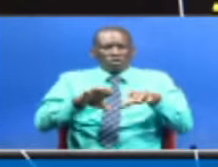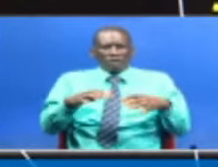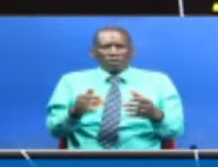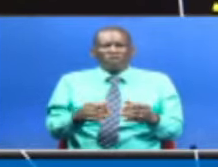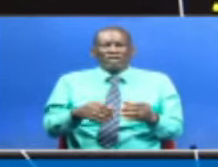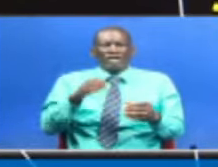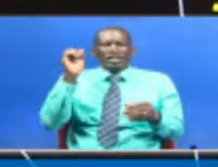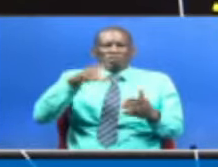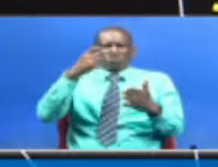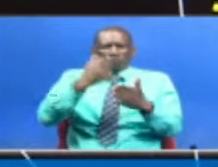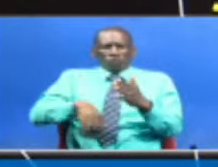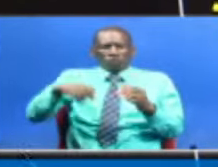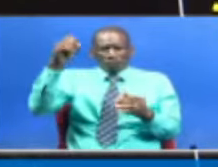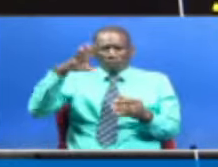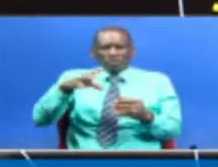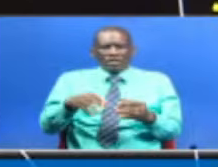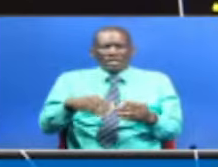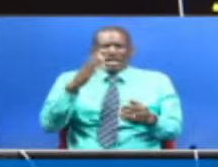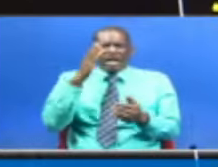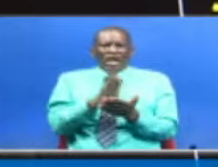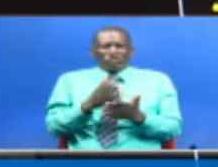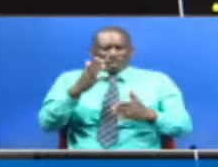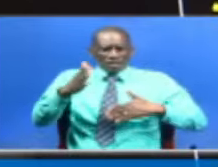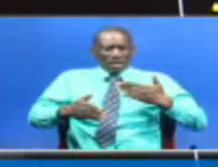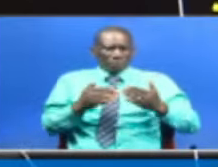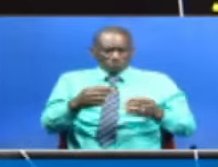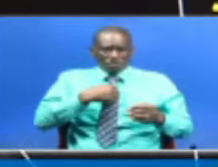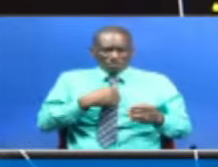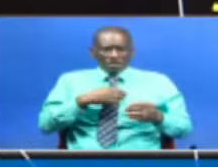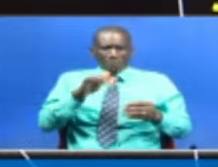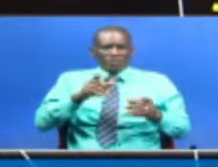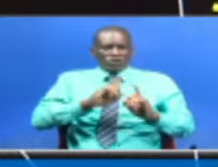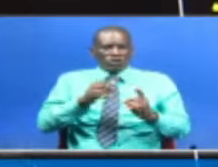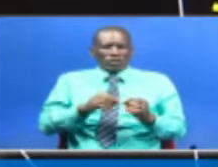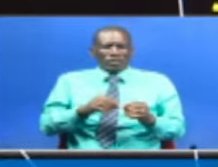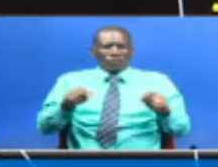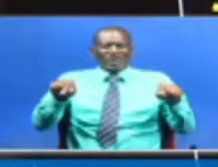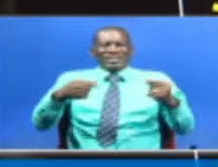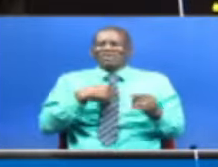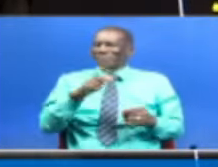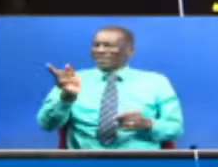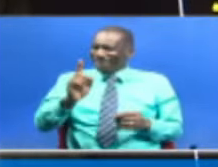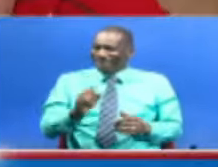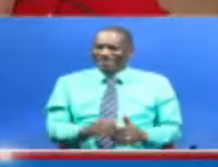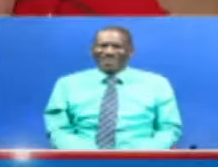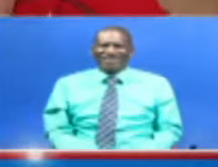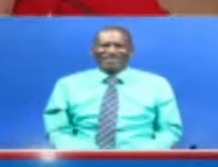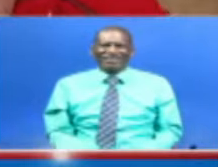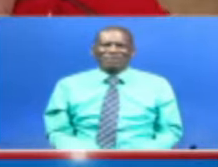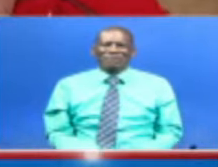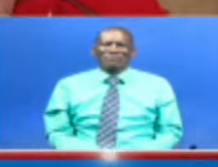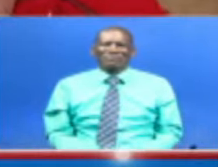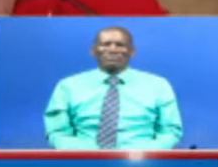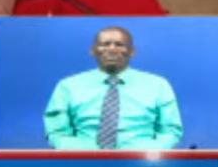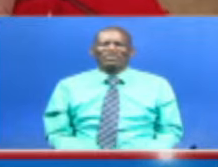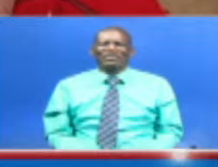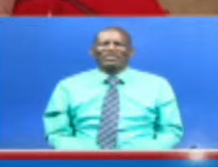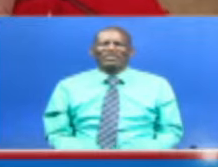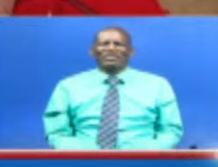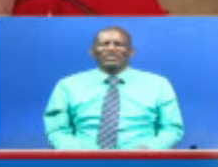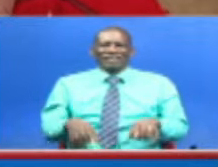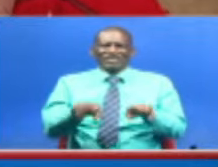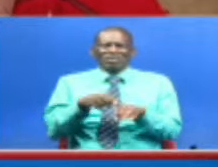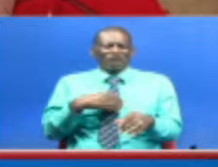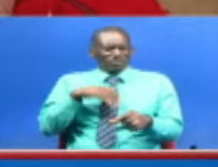of power, they will actually be appreciating me instead of wanting to lynch me. Thank you. I still have so